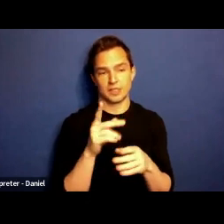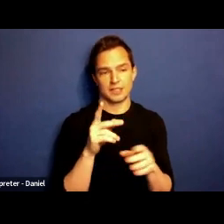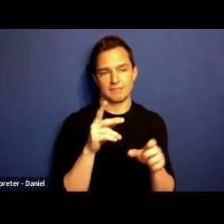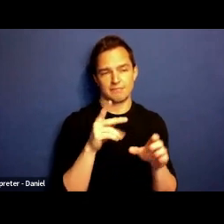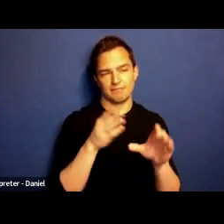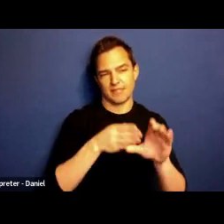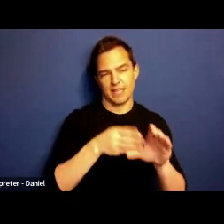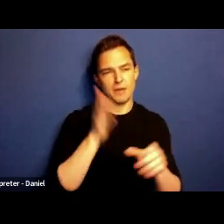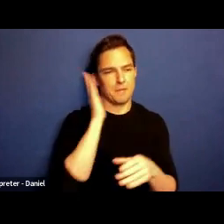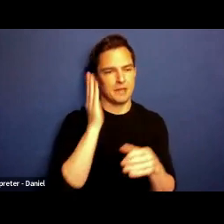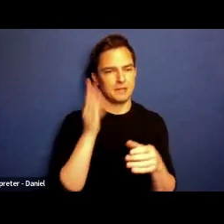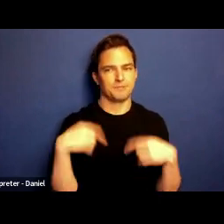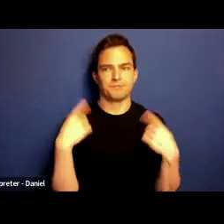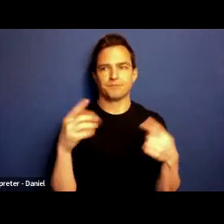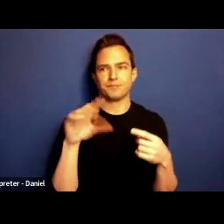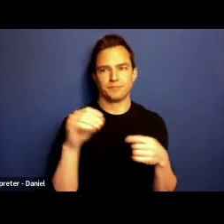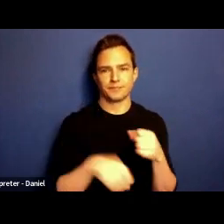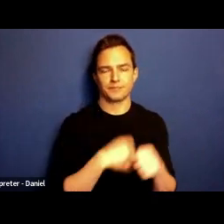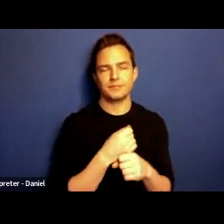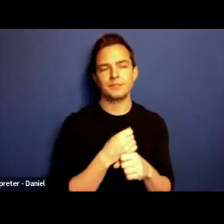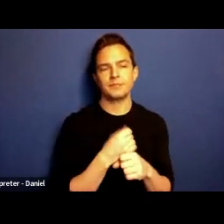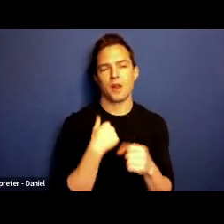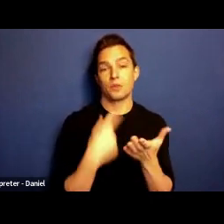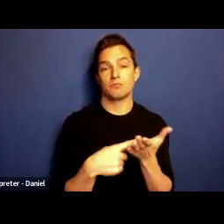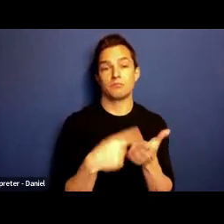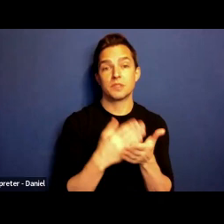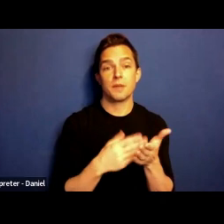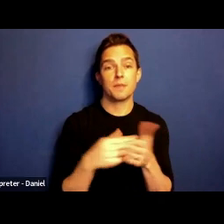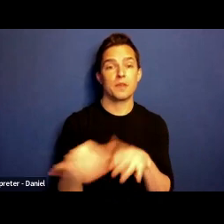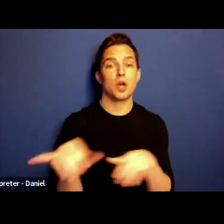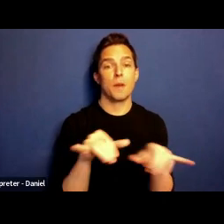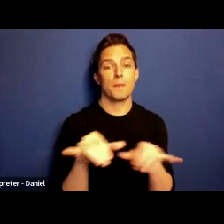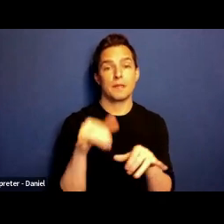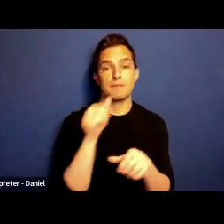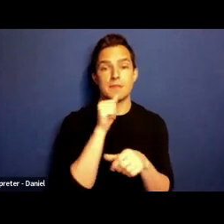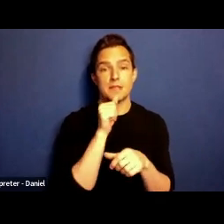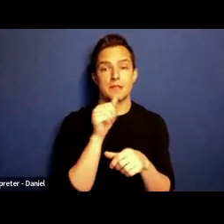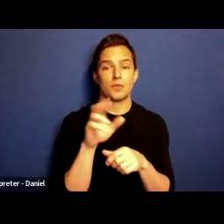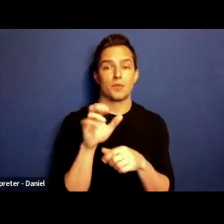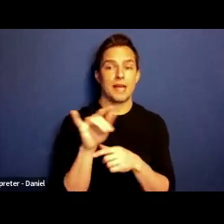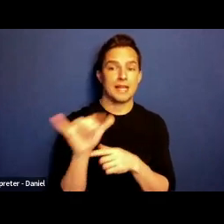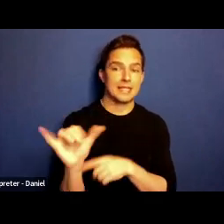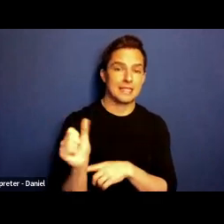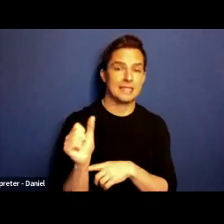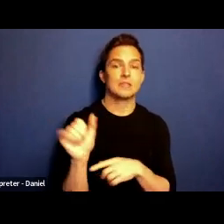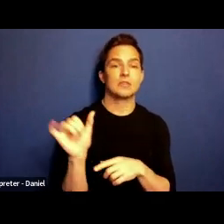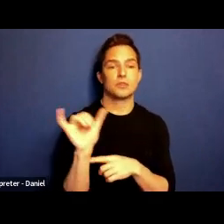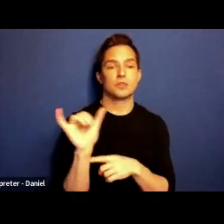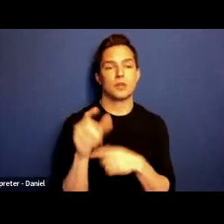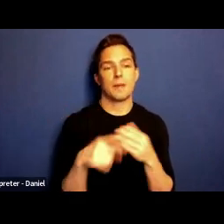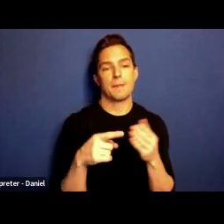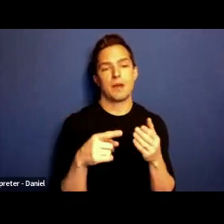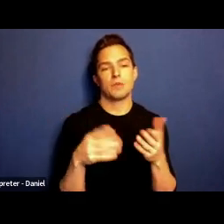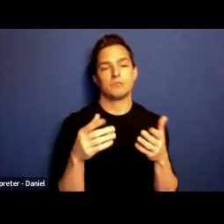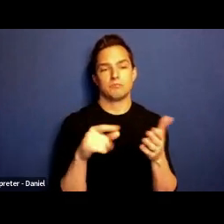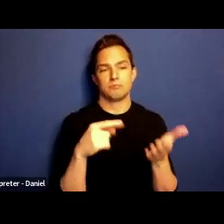the past 50 plus years. And I want to discuss some of the common myths and reality about the closing of beds over time.